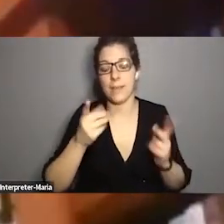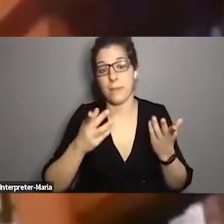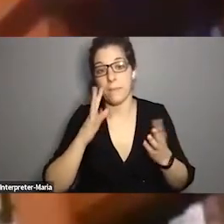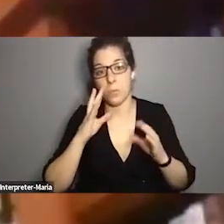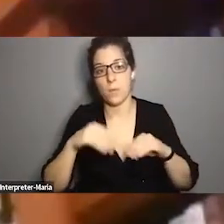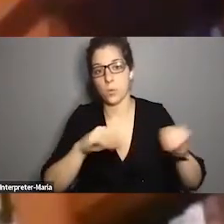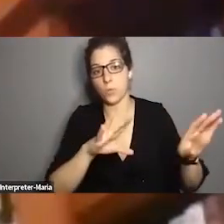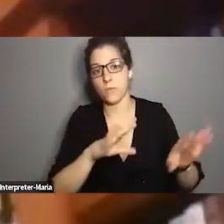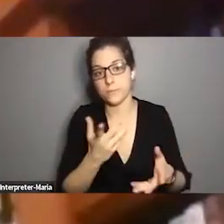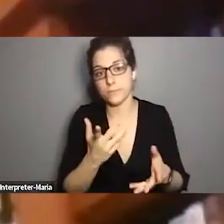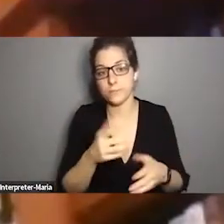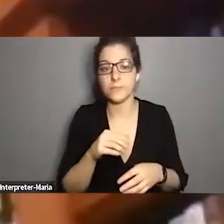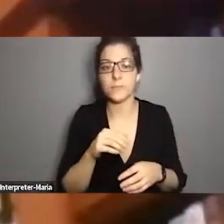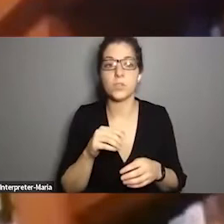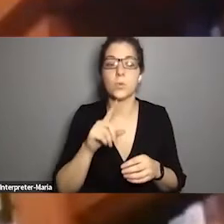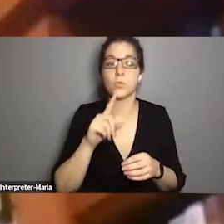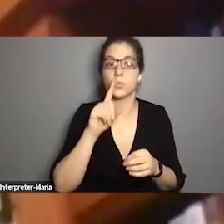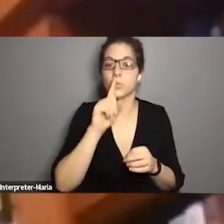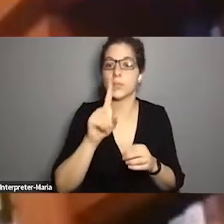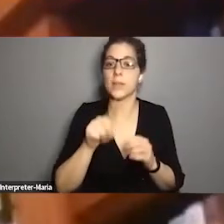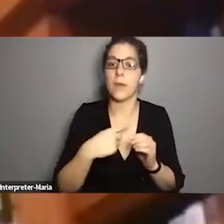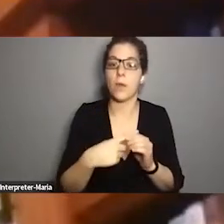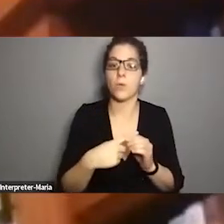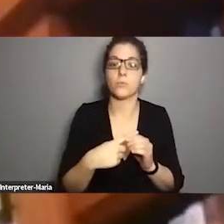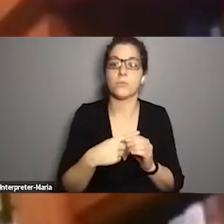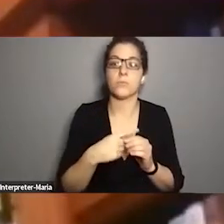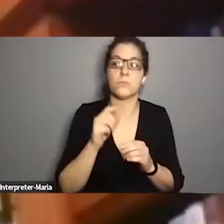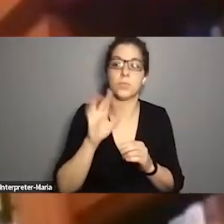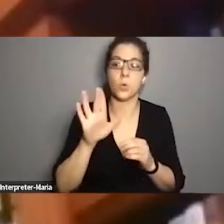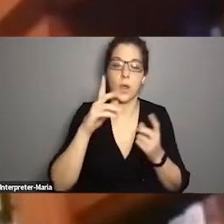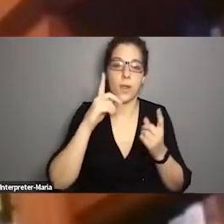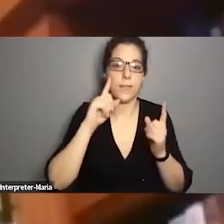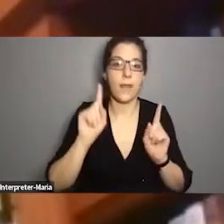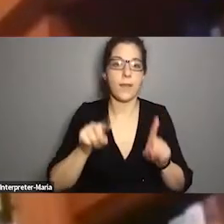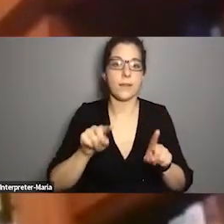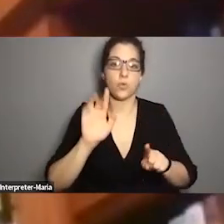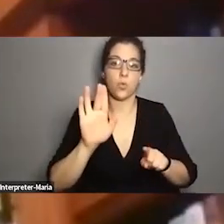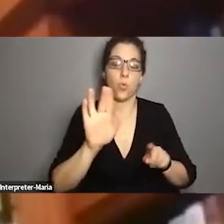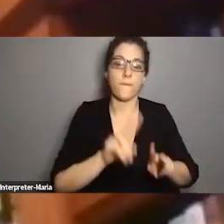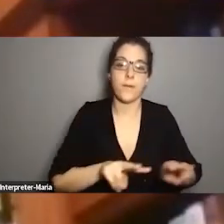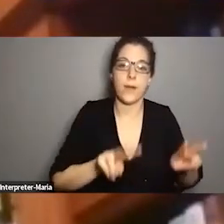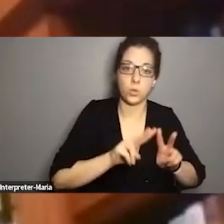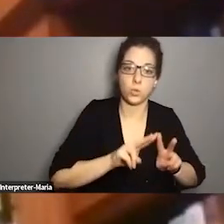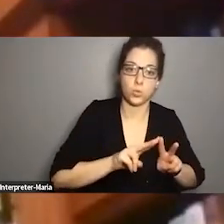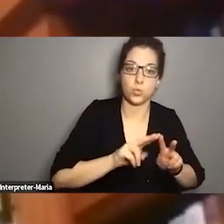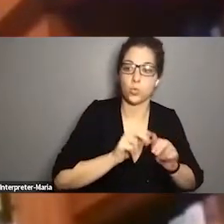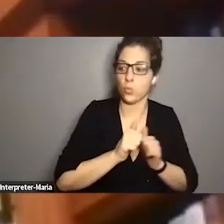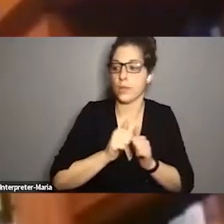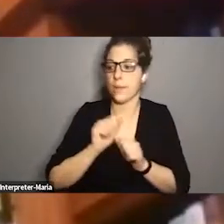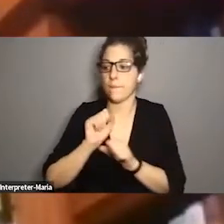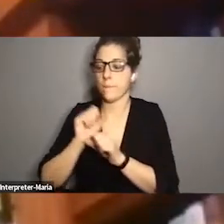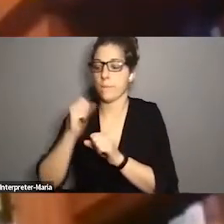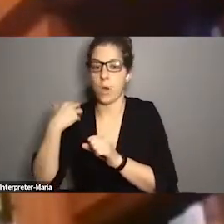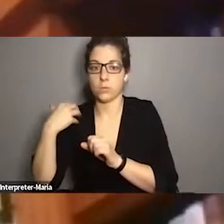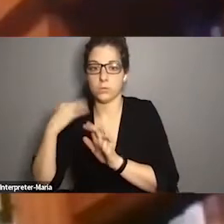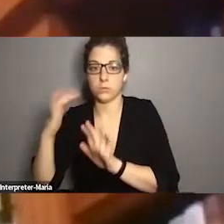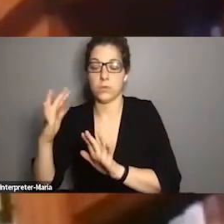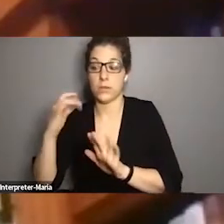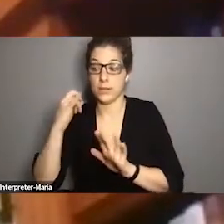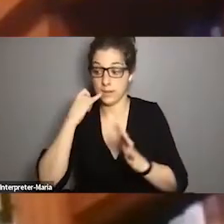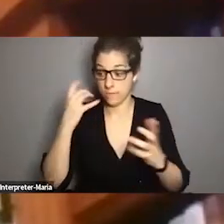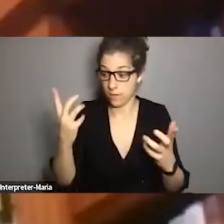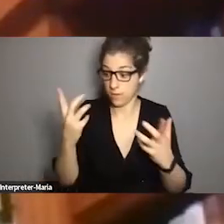the move. So it's really about, you know, you're aligning your values with the employer you're going to go to. And if they are